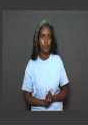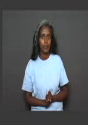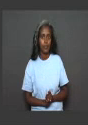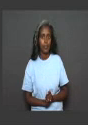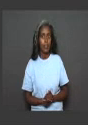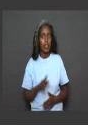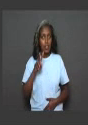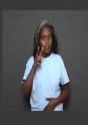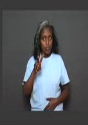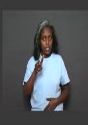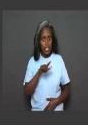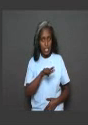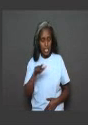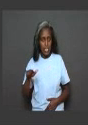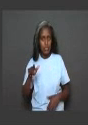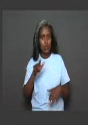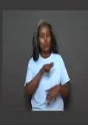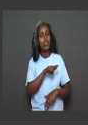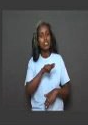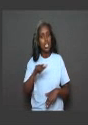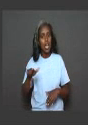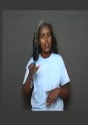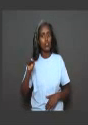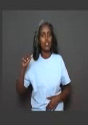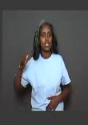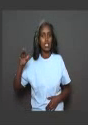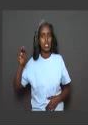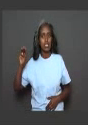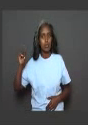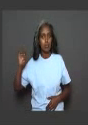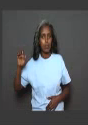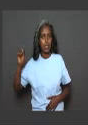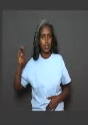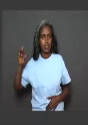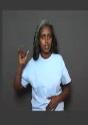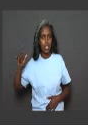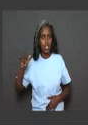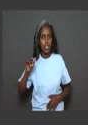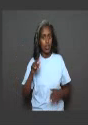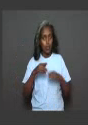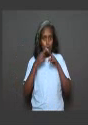V lies on the line of symmetry called the axis.